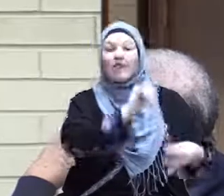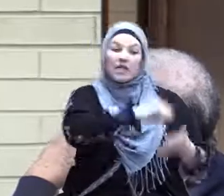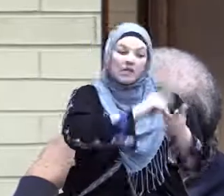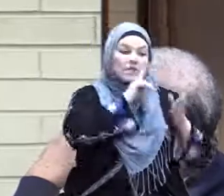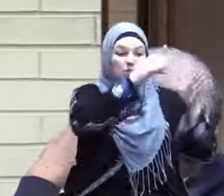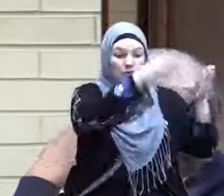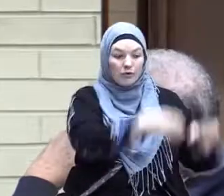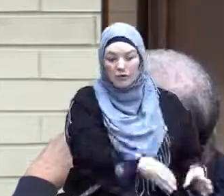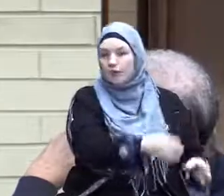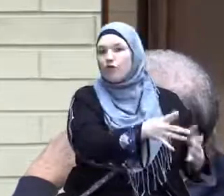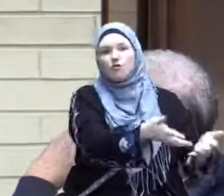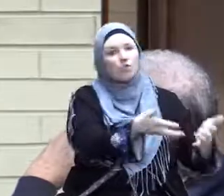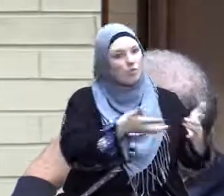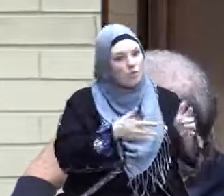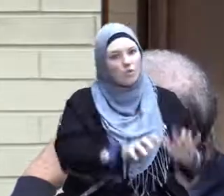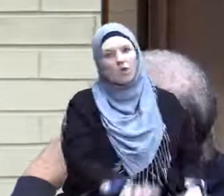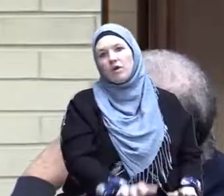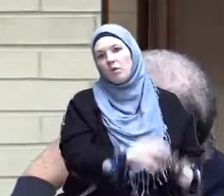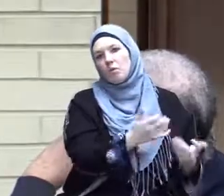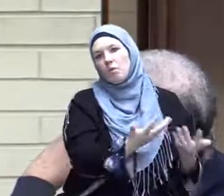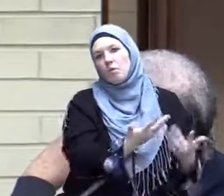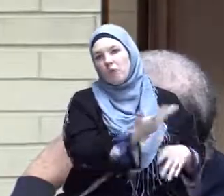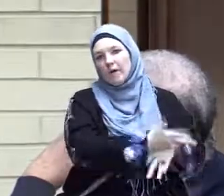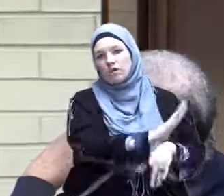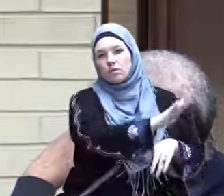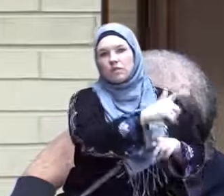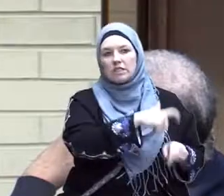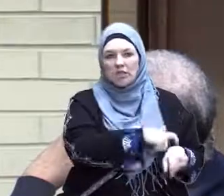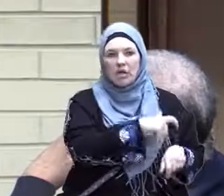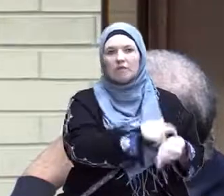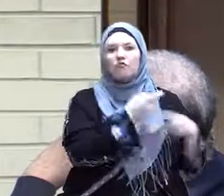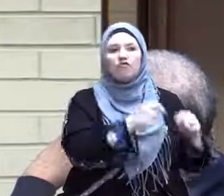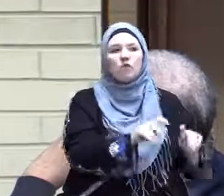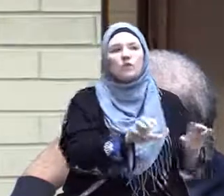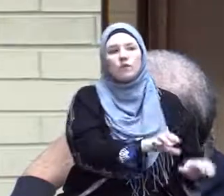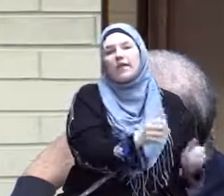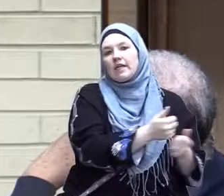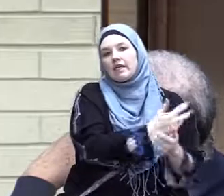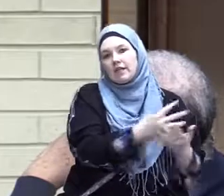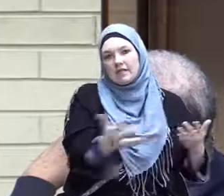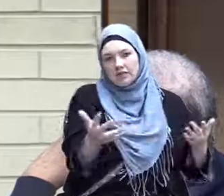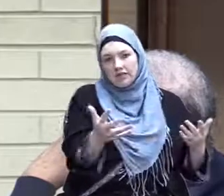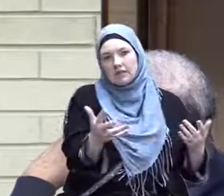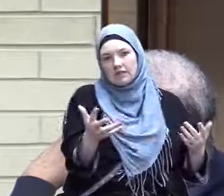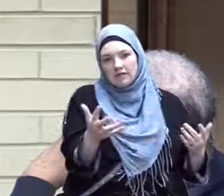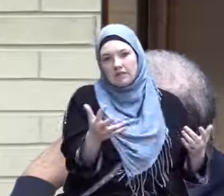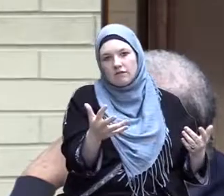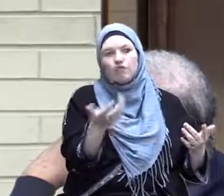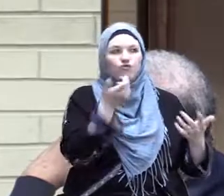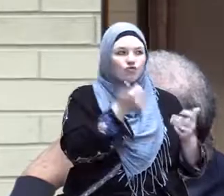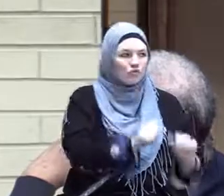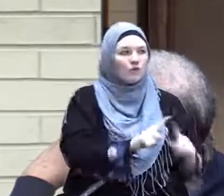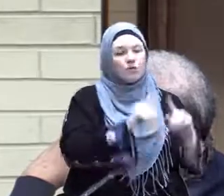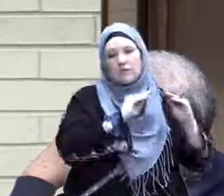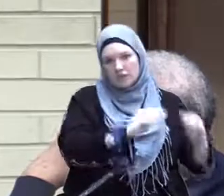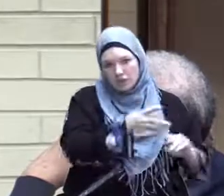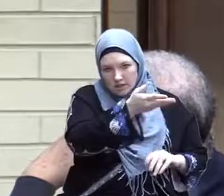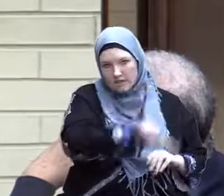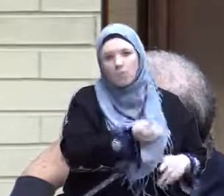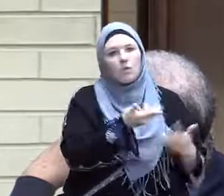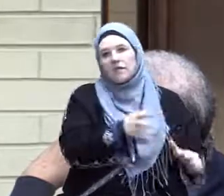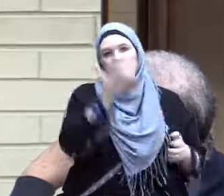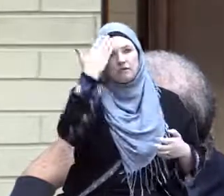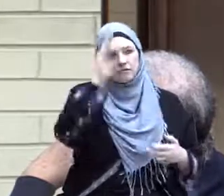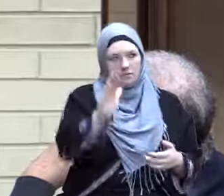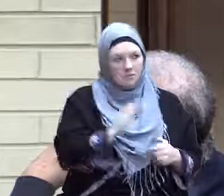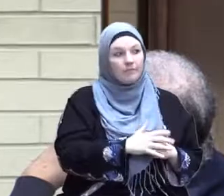person that you don't want to waste your time trying to do anything regarding trying to teach him what he doesn't